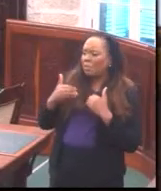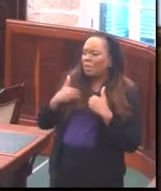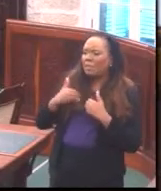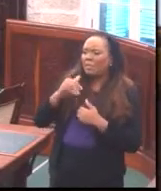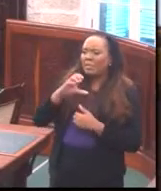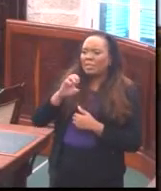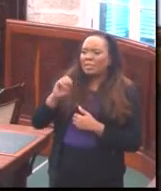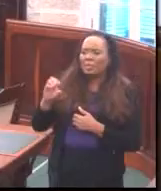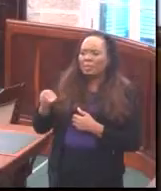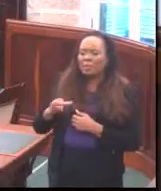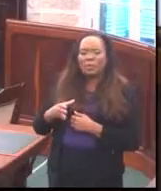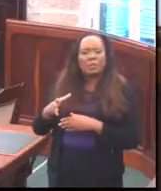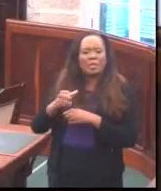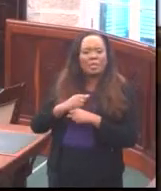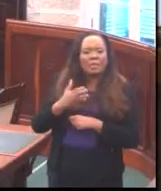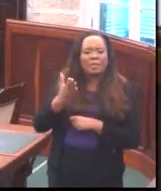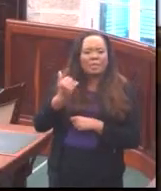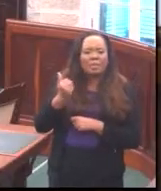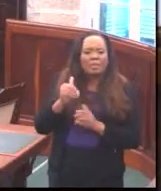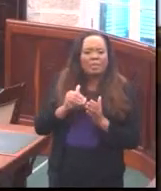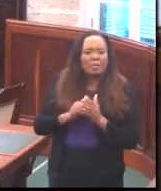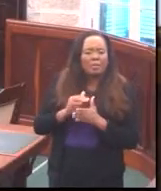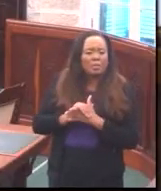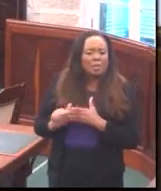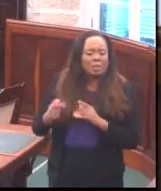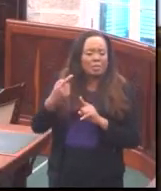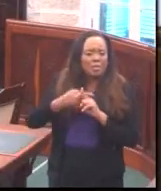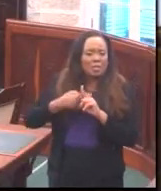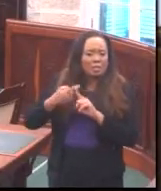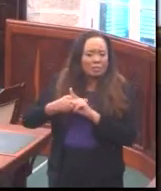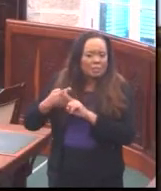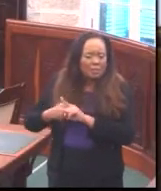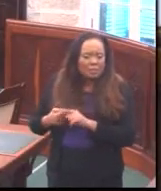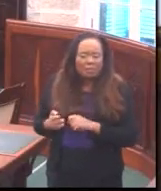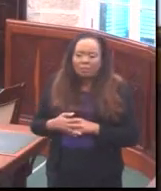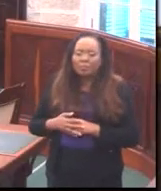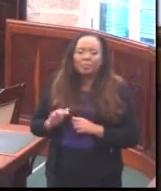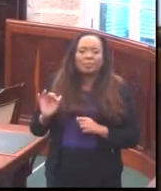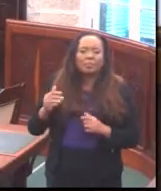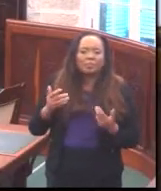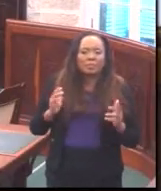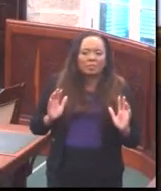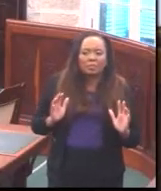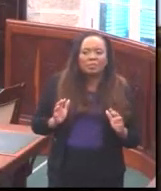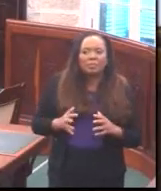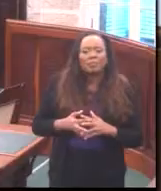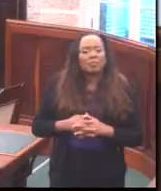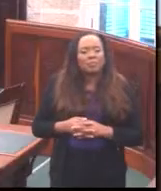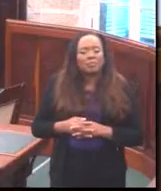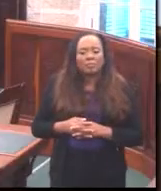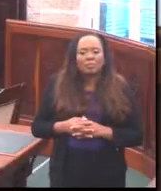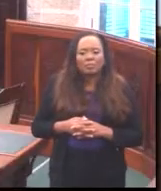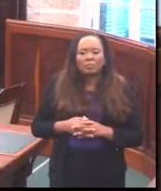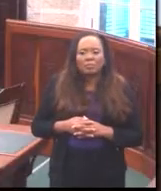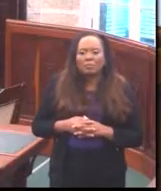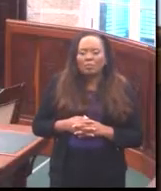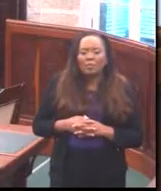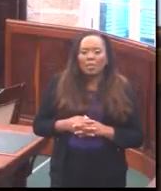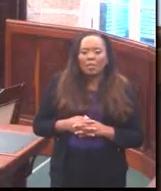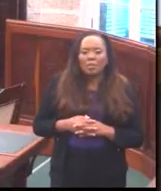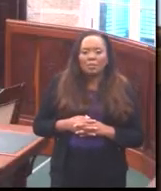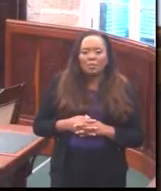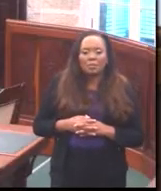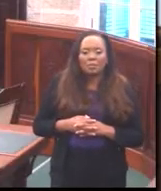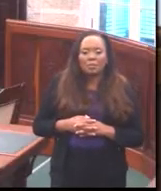get $15,000 a month of the taxpayers' money. So that is what that is about, sir. I wouldn't trouble you with it too long.